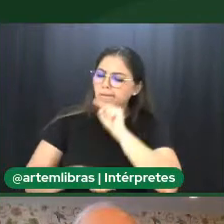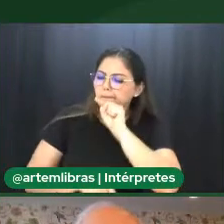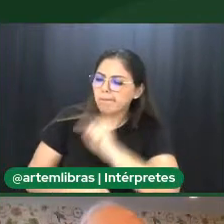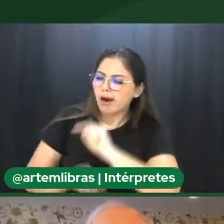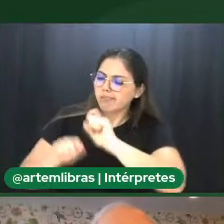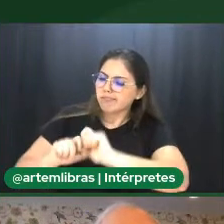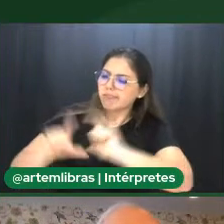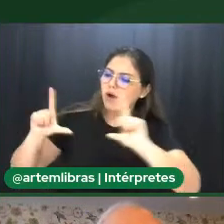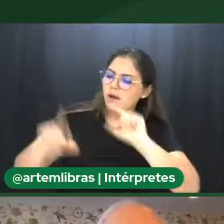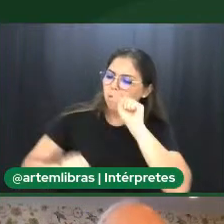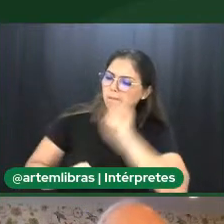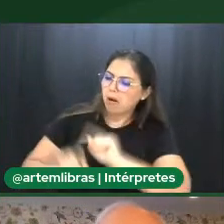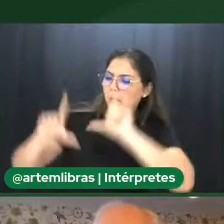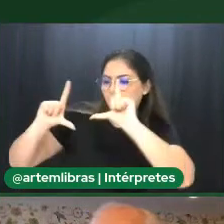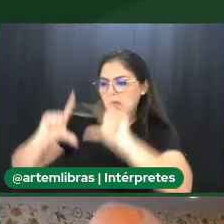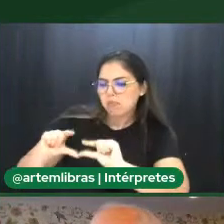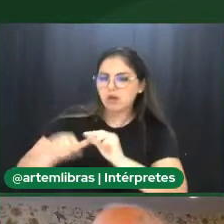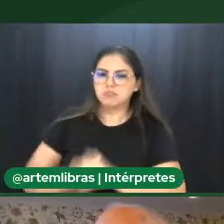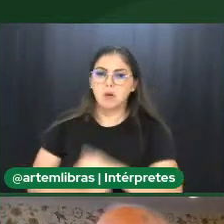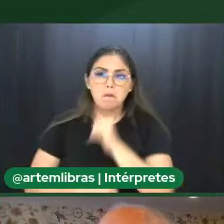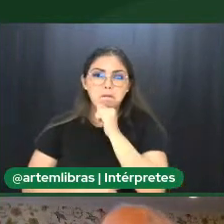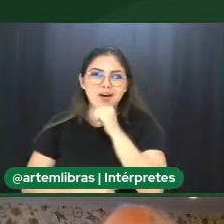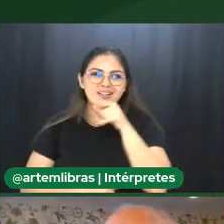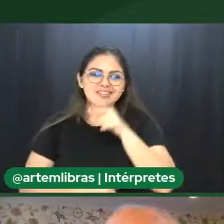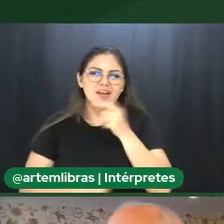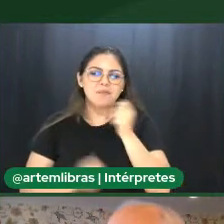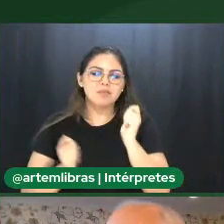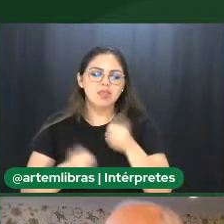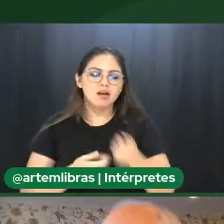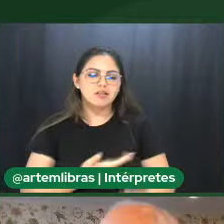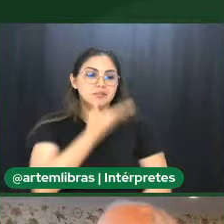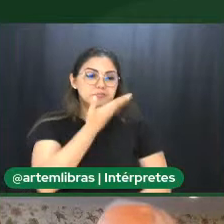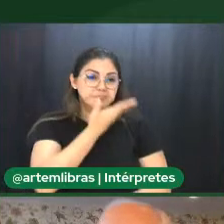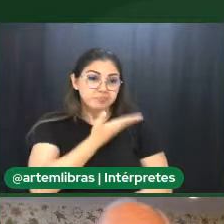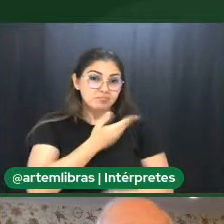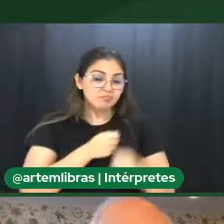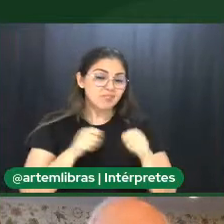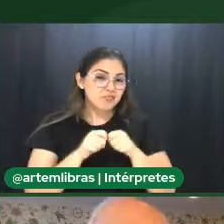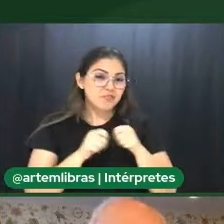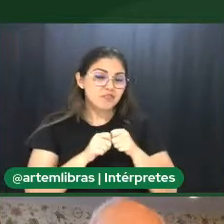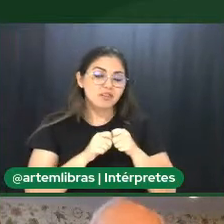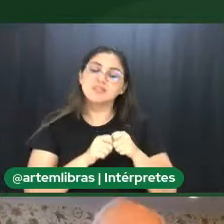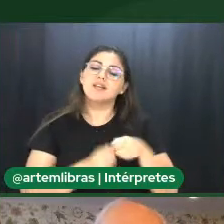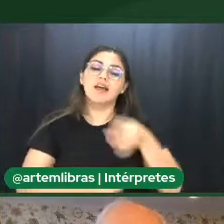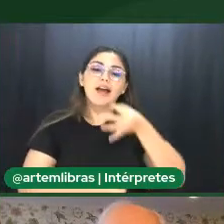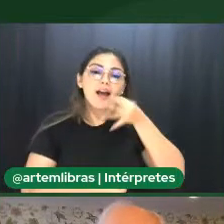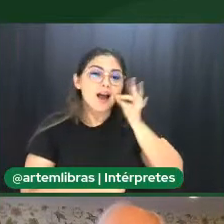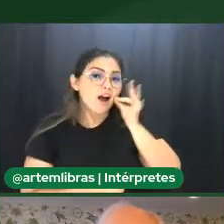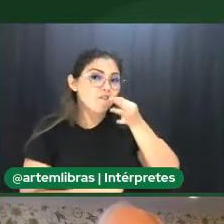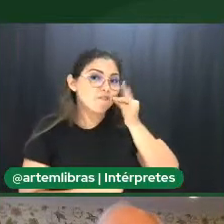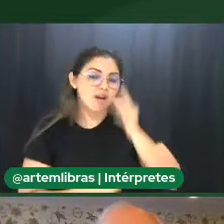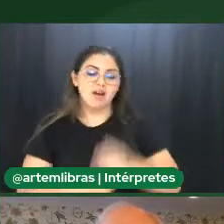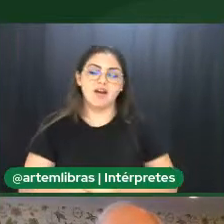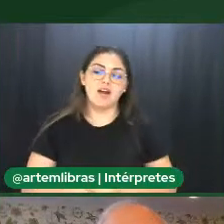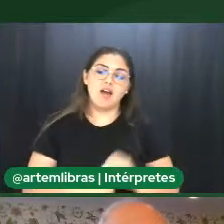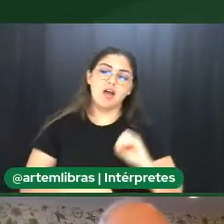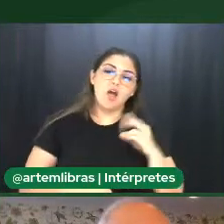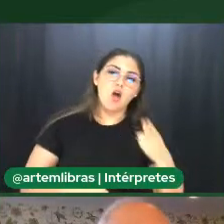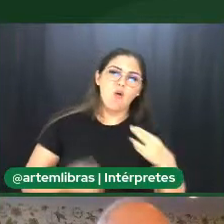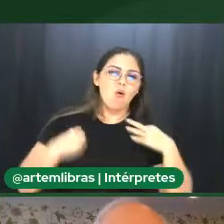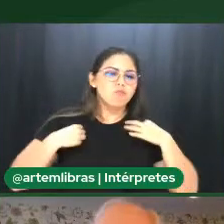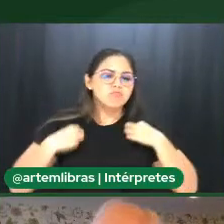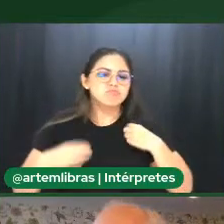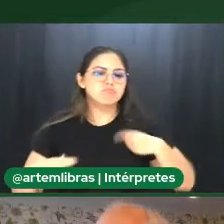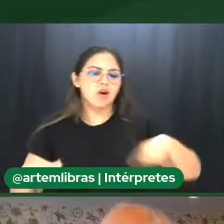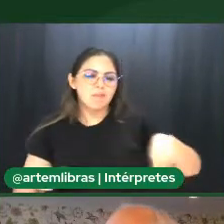dryers are all becoming AI infused so that you have better control over the systems and that